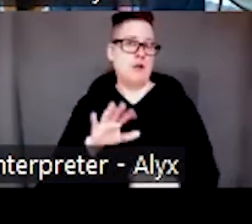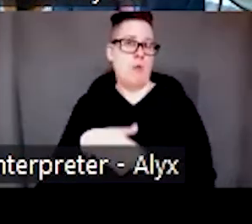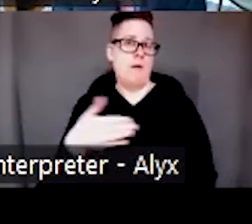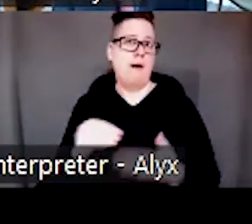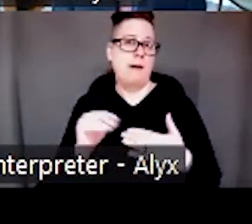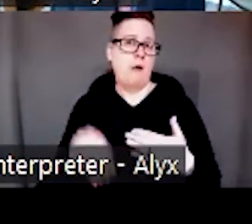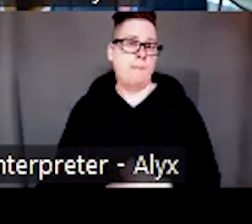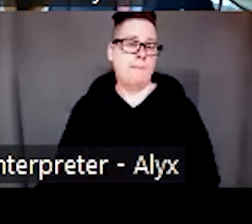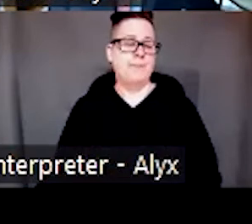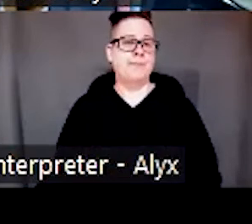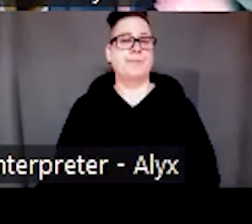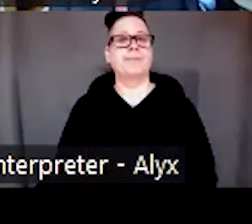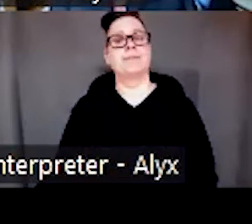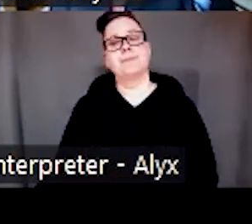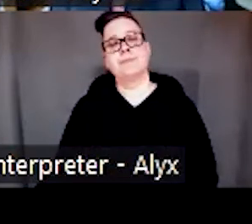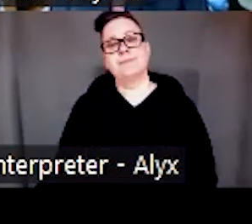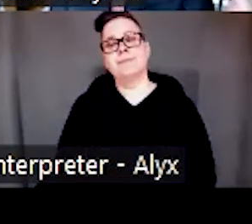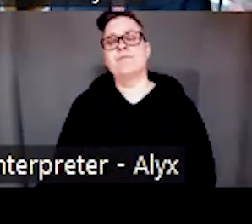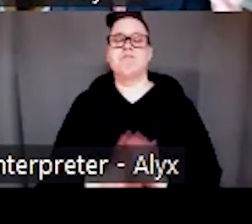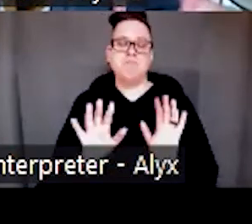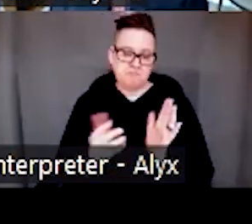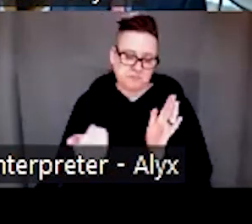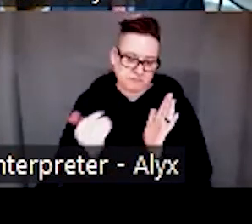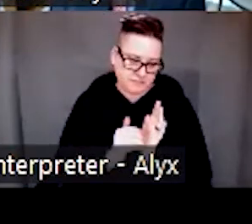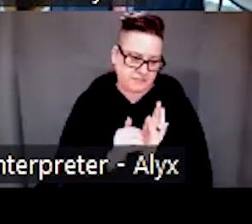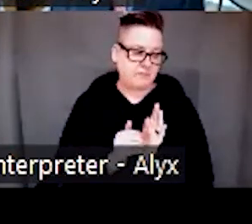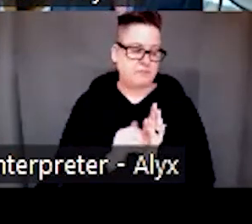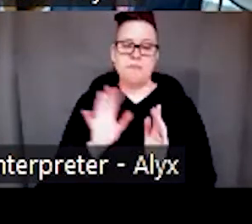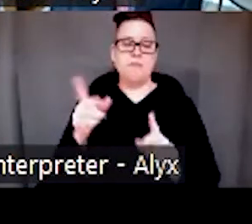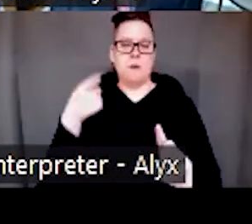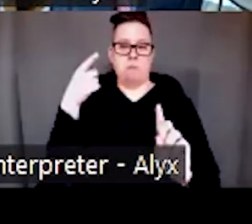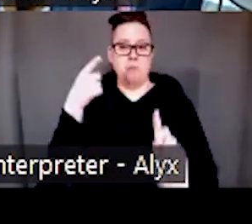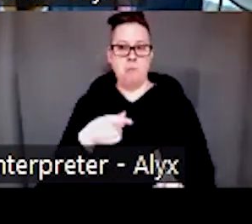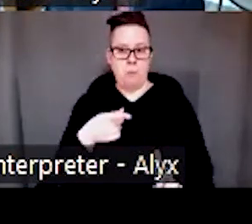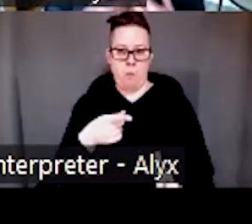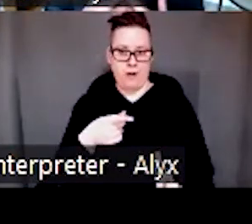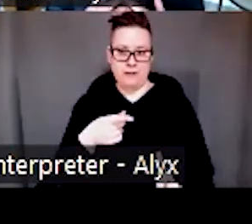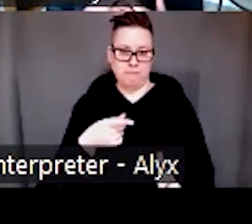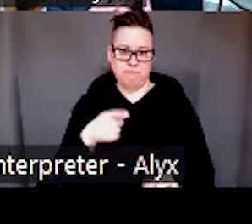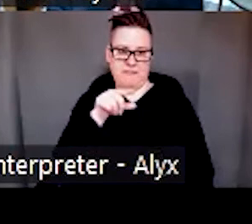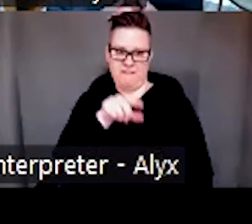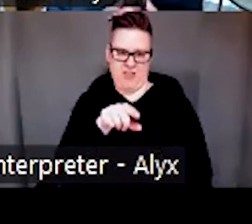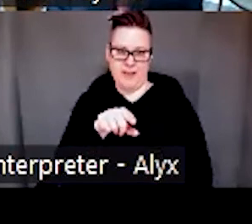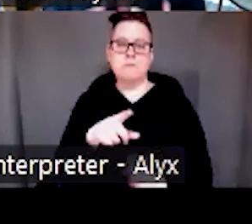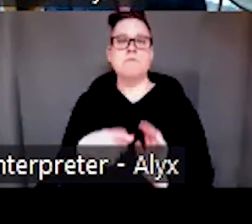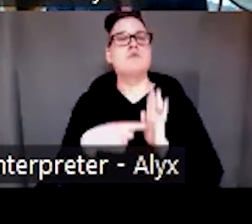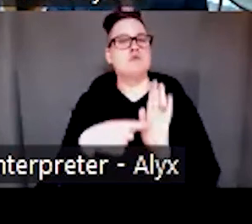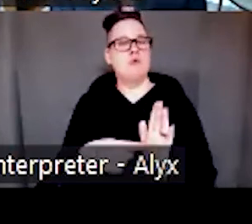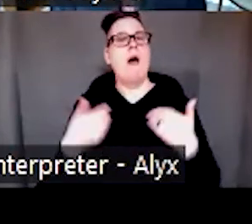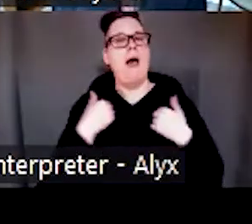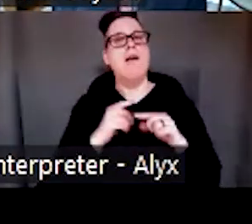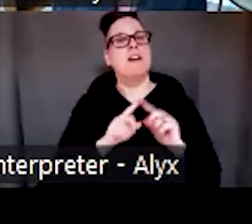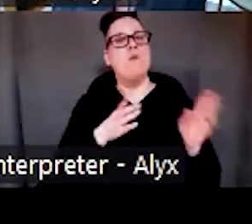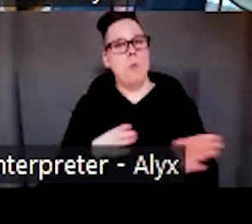outcomes. So again, just the point of this section was to show you that we have different ways